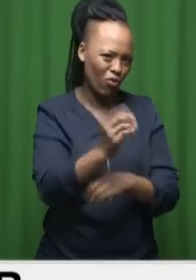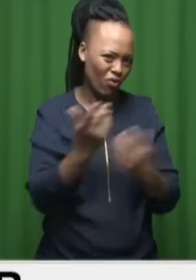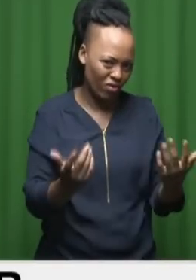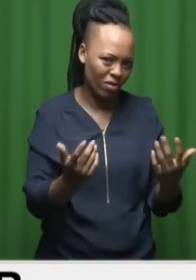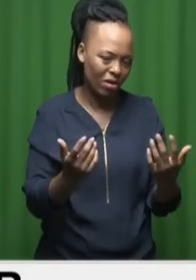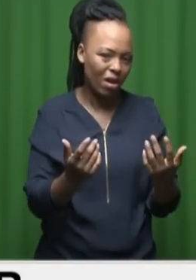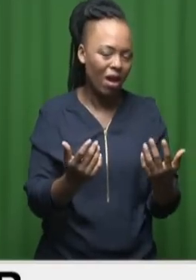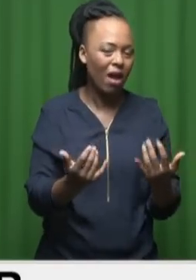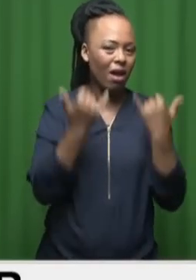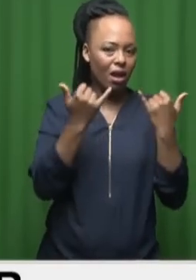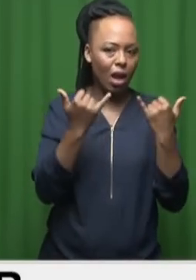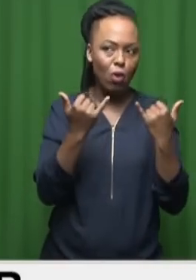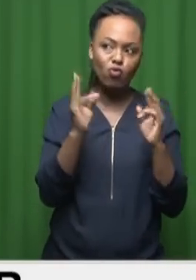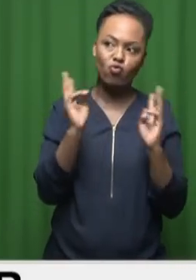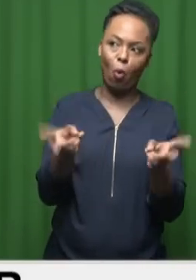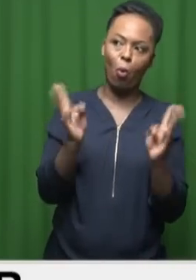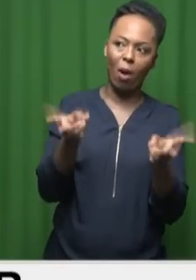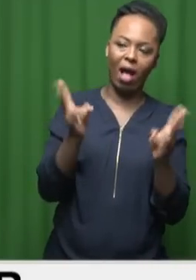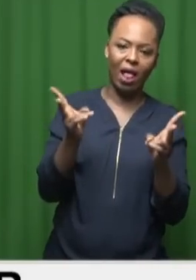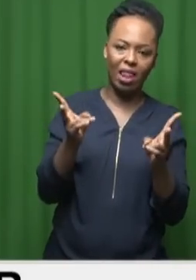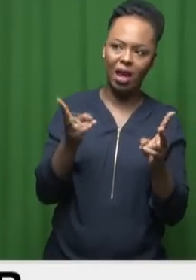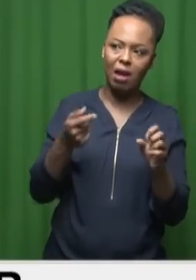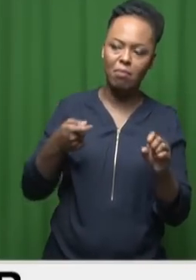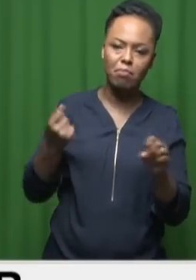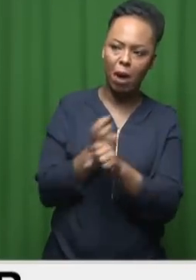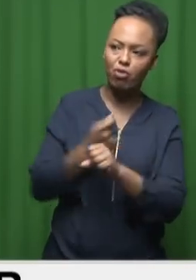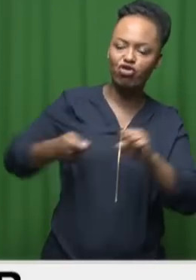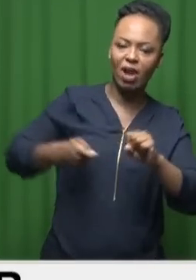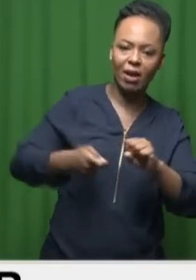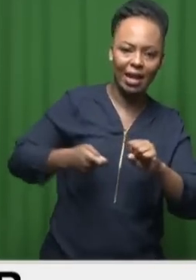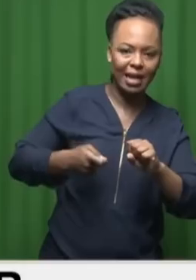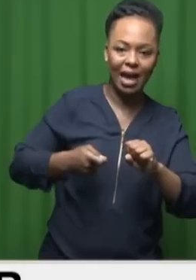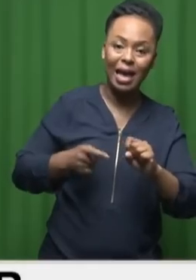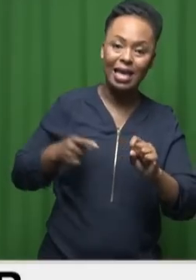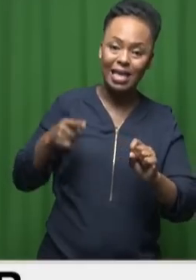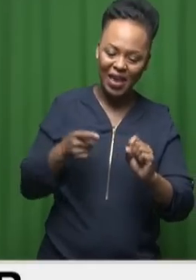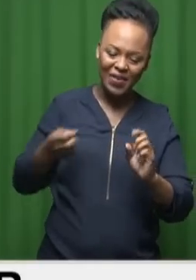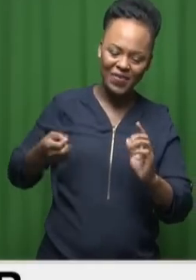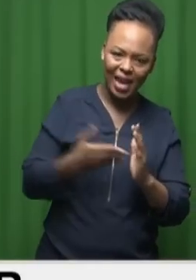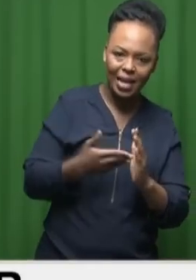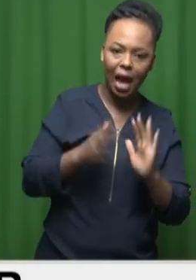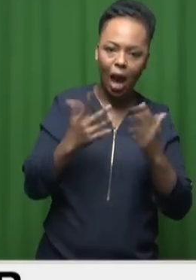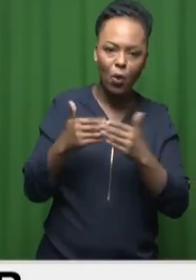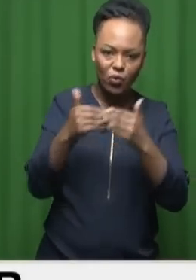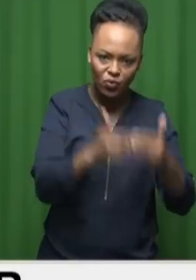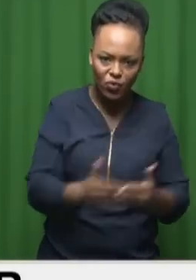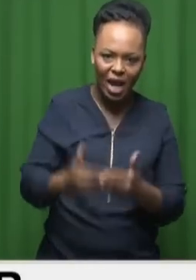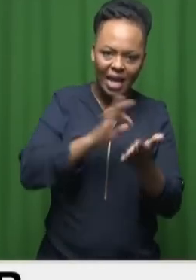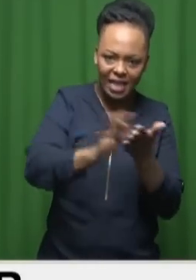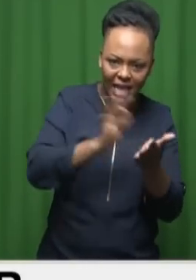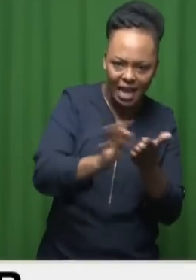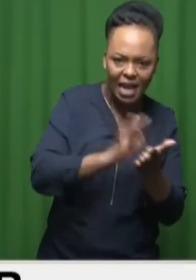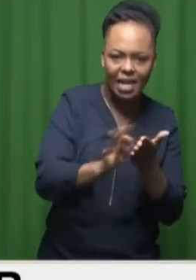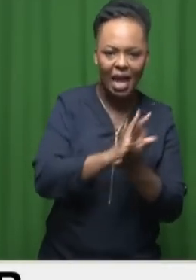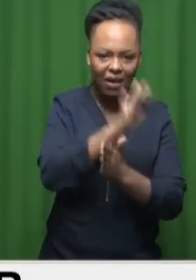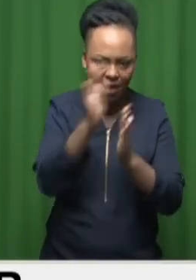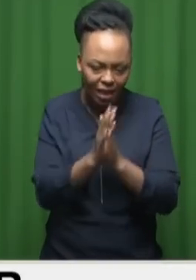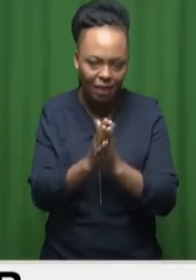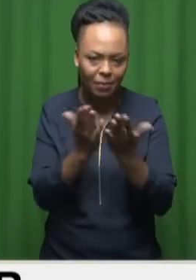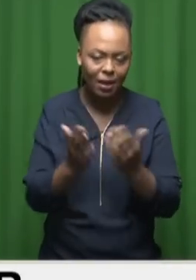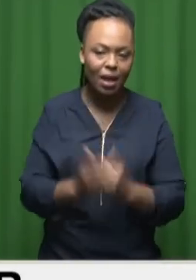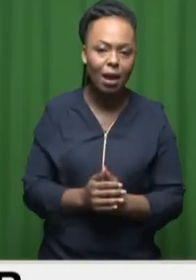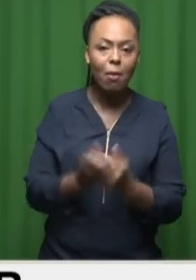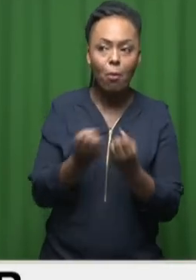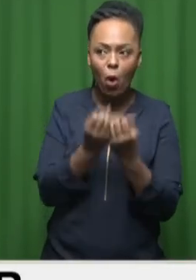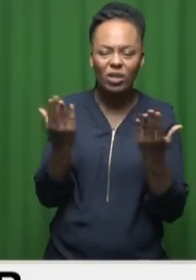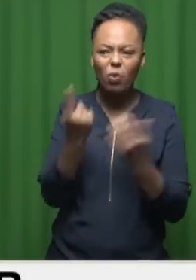main turbine and the generator. It's the feeding, the milling, the cleaning of the nappy afterwards. Remember, one of the plants, I think it